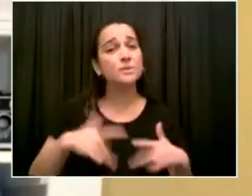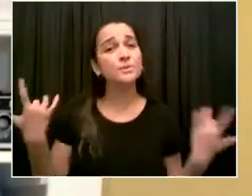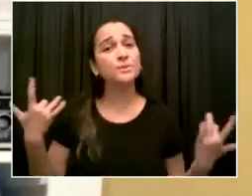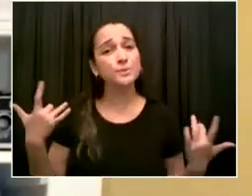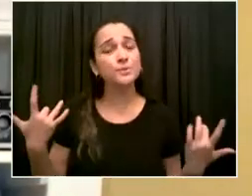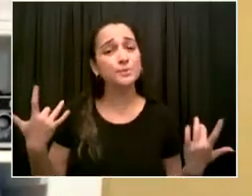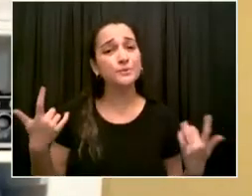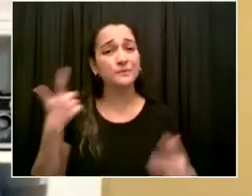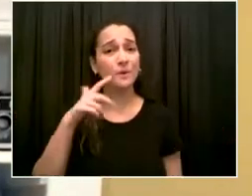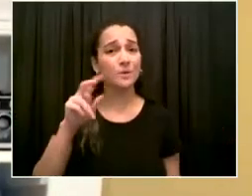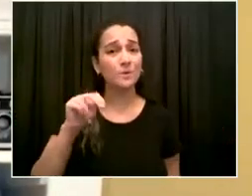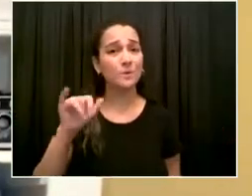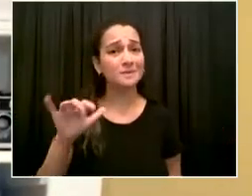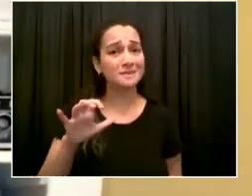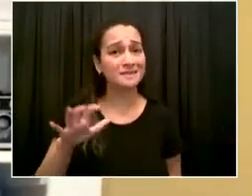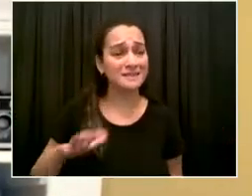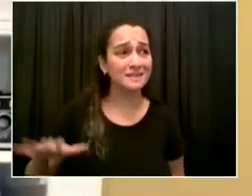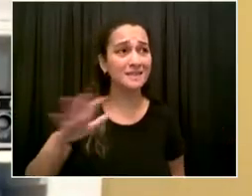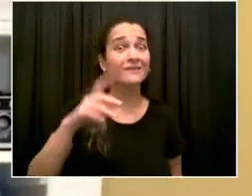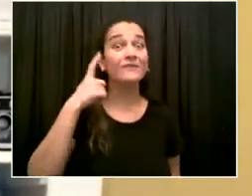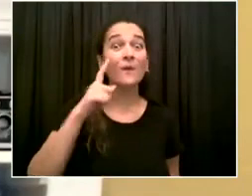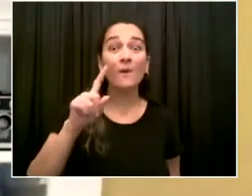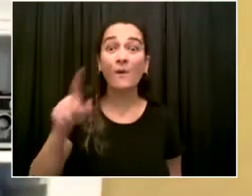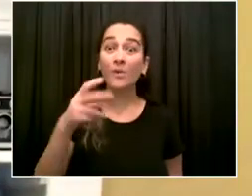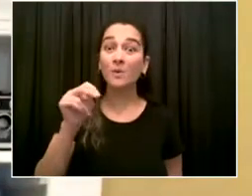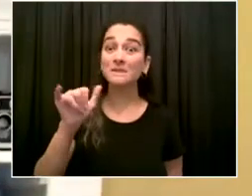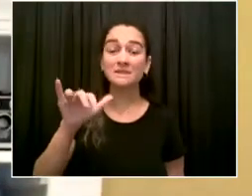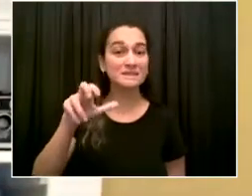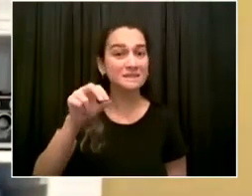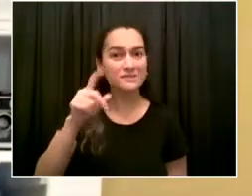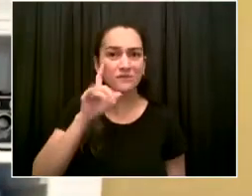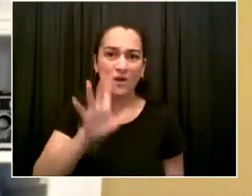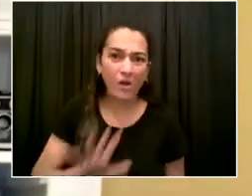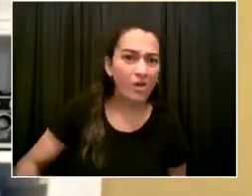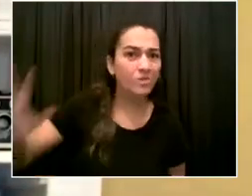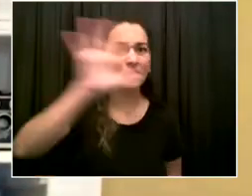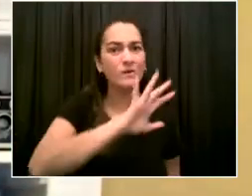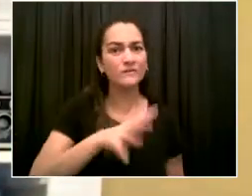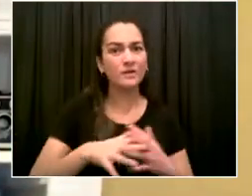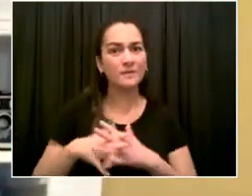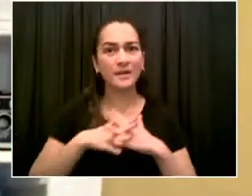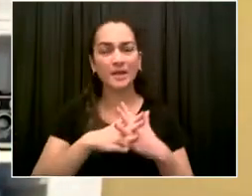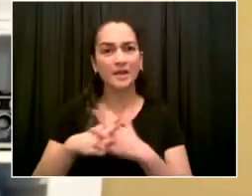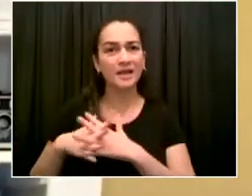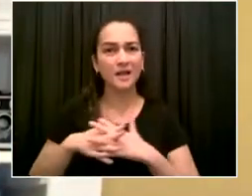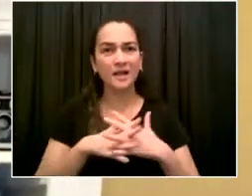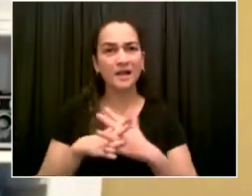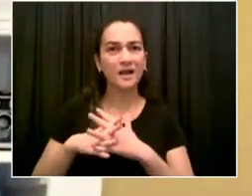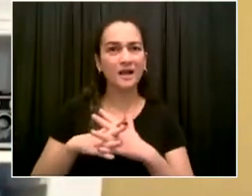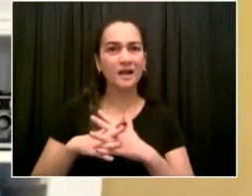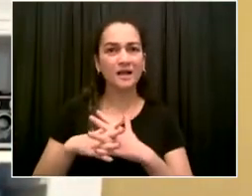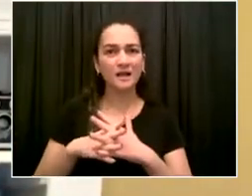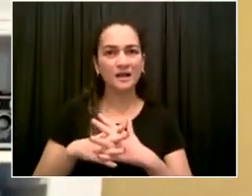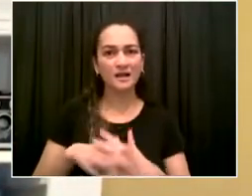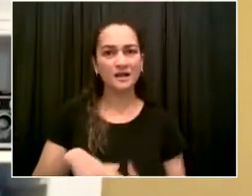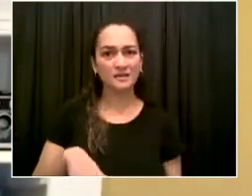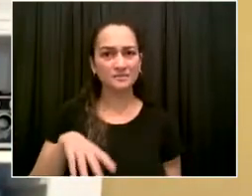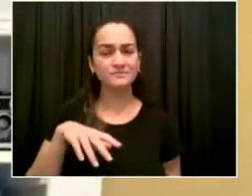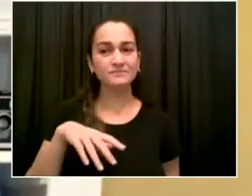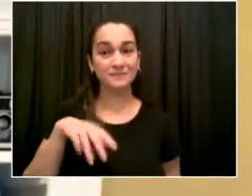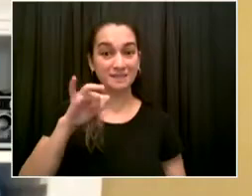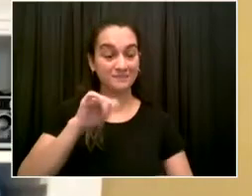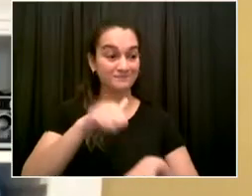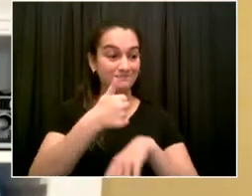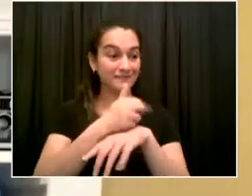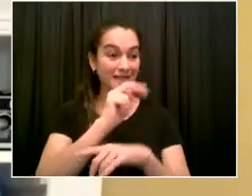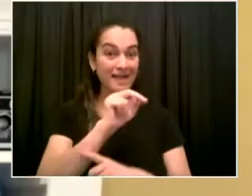follow and take the model and build from it. And, you know, there's this saying that people don't care how much you know until they know how much you care. And what you're